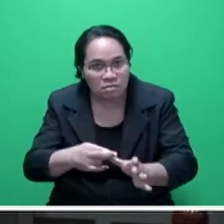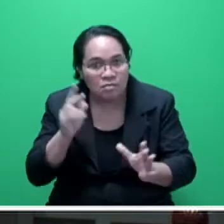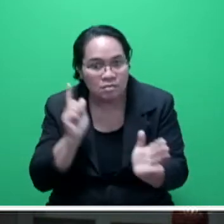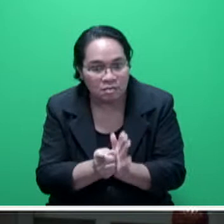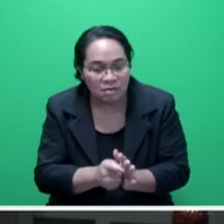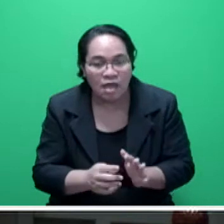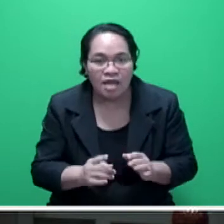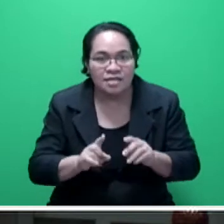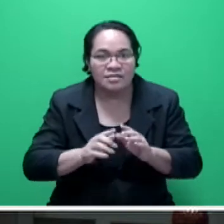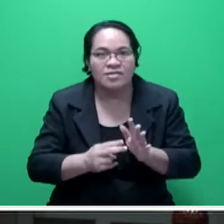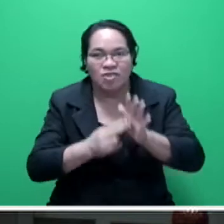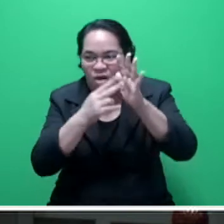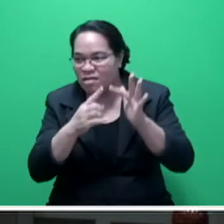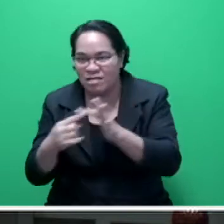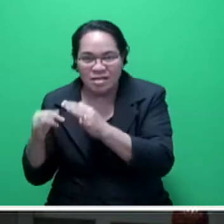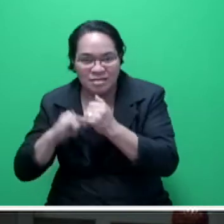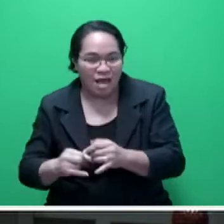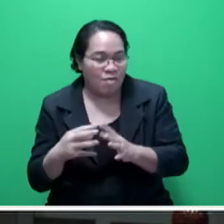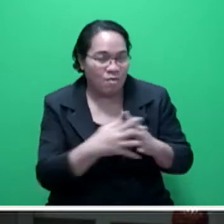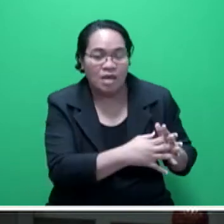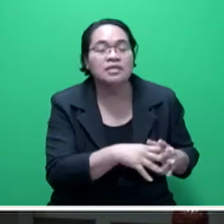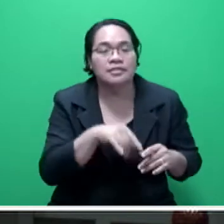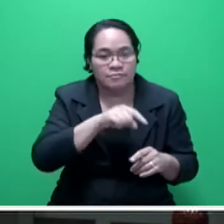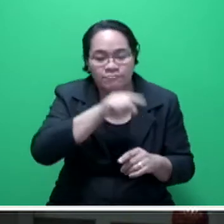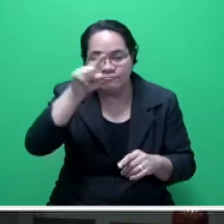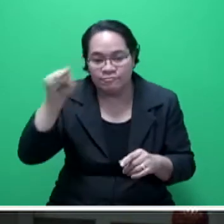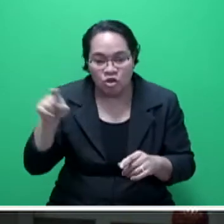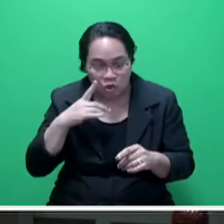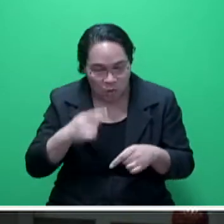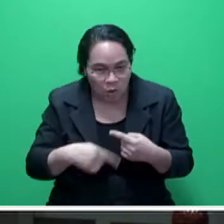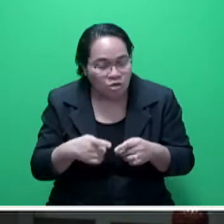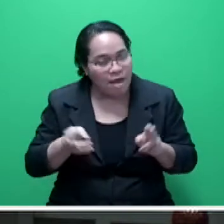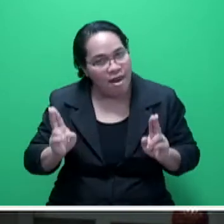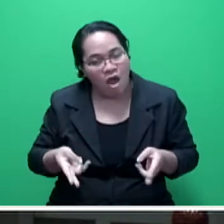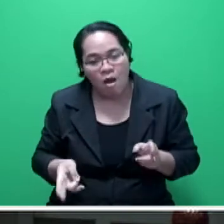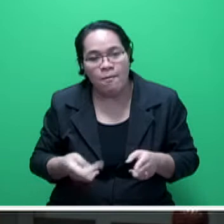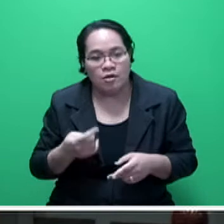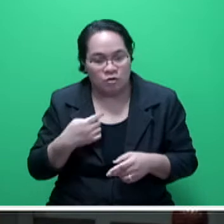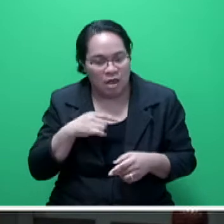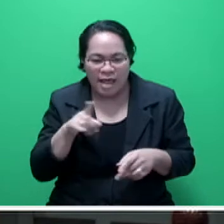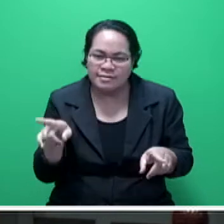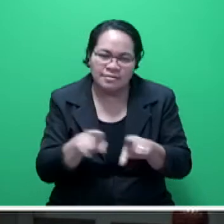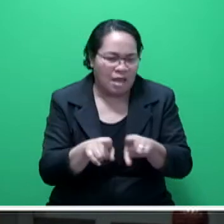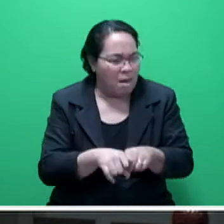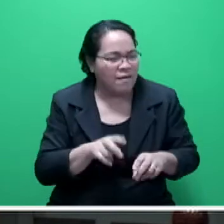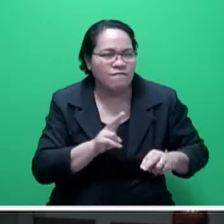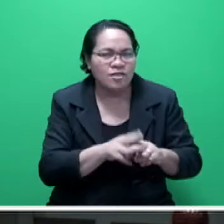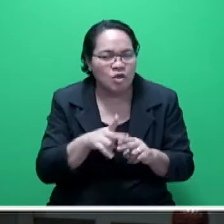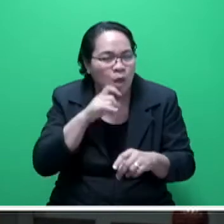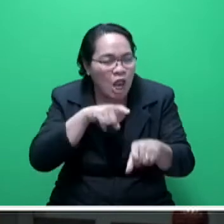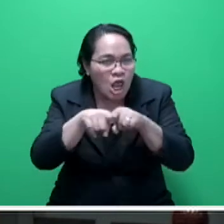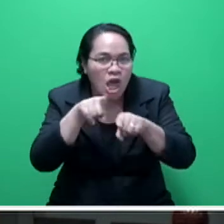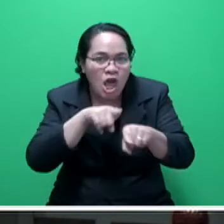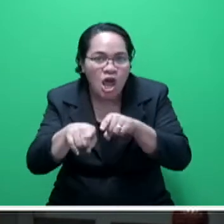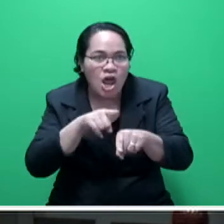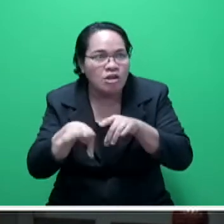divisions. We are continuing to remodel our services in the new normal, as with everyone else in Fiji is doing in learning how